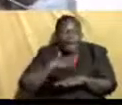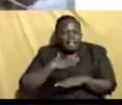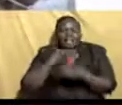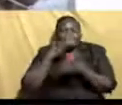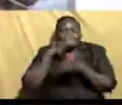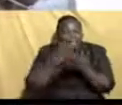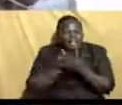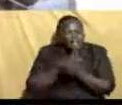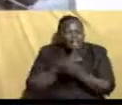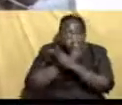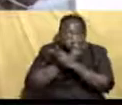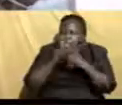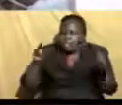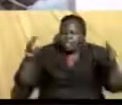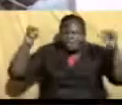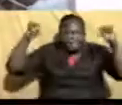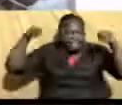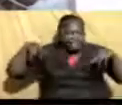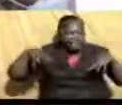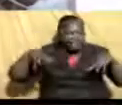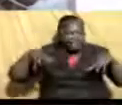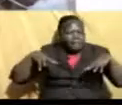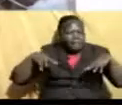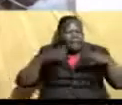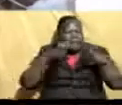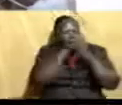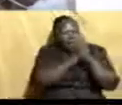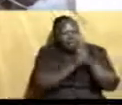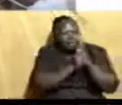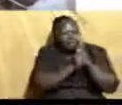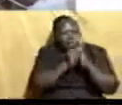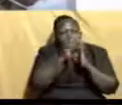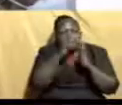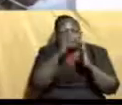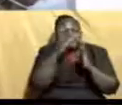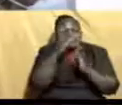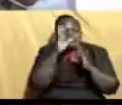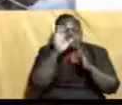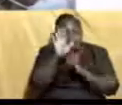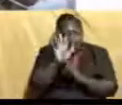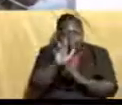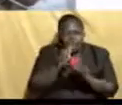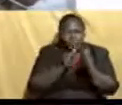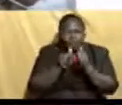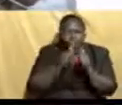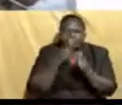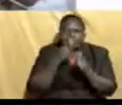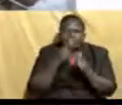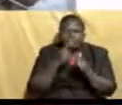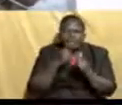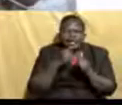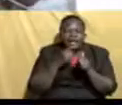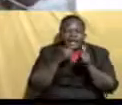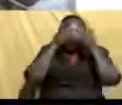very clear, article, not sure if it is 135, which states that a decision of the president shall be